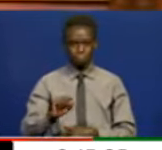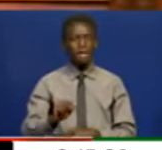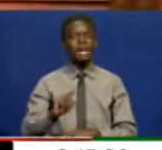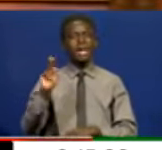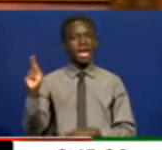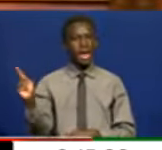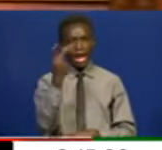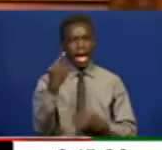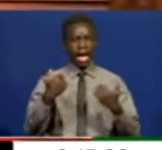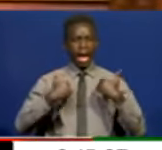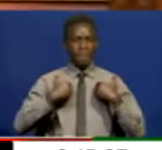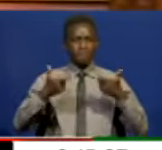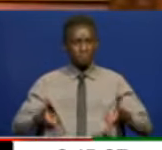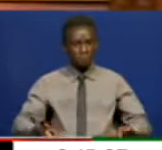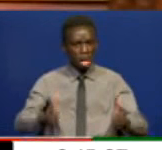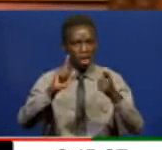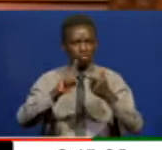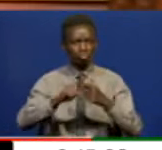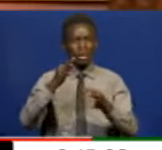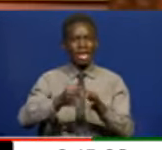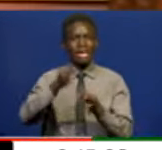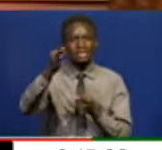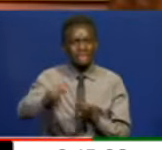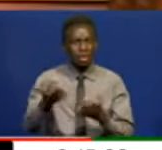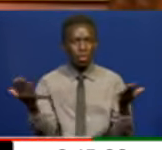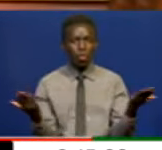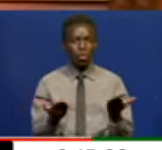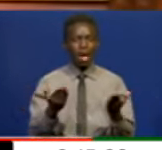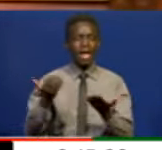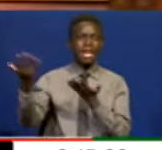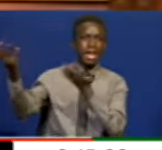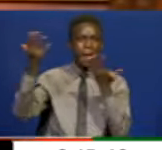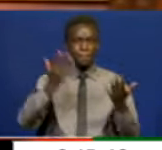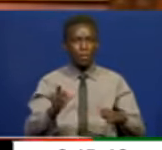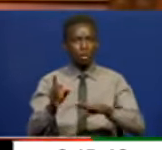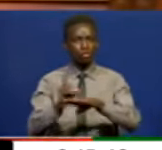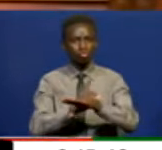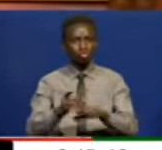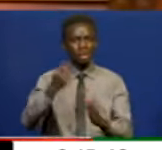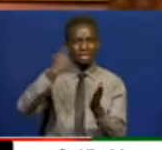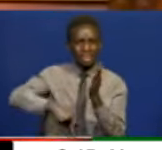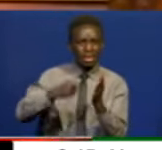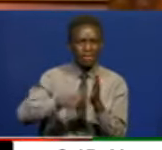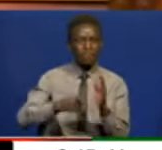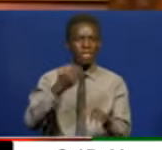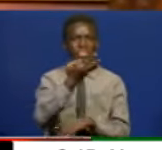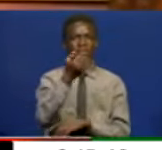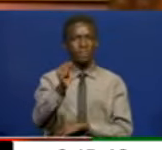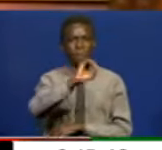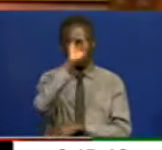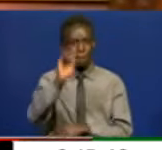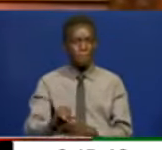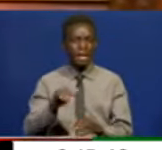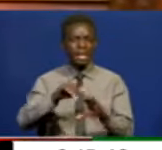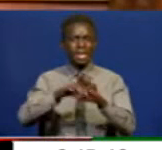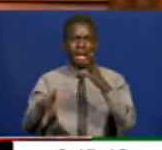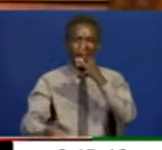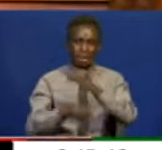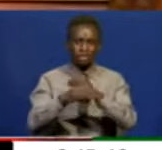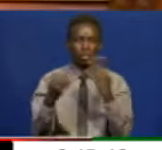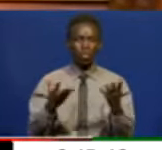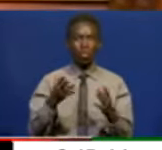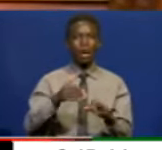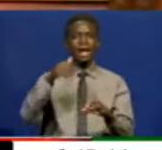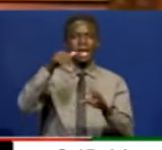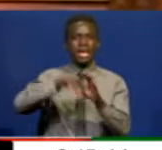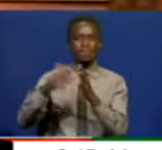Kenya has been allowed to extend the import duty rate of 35% in addition to the specific import duty rates